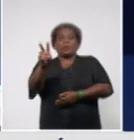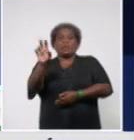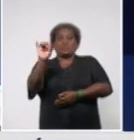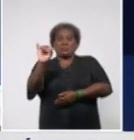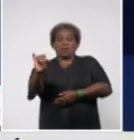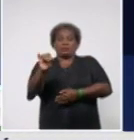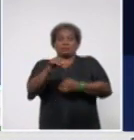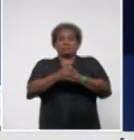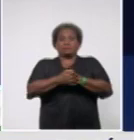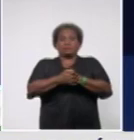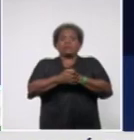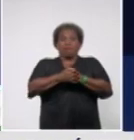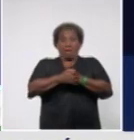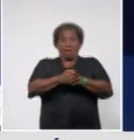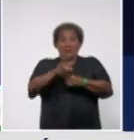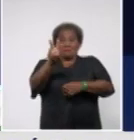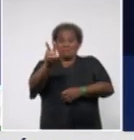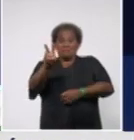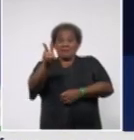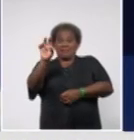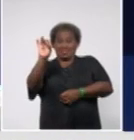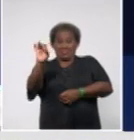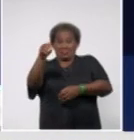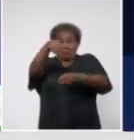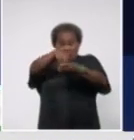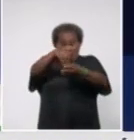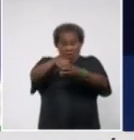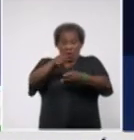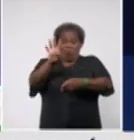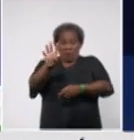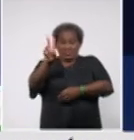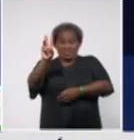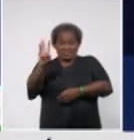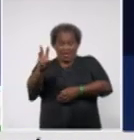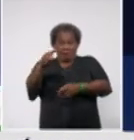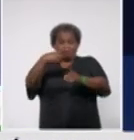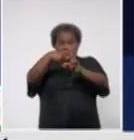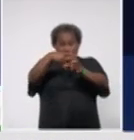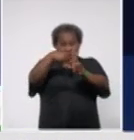representing 49.9% of all diagnosed cases.